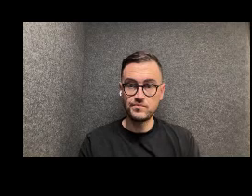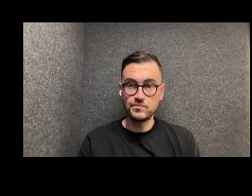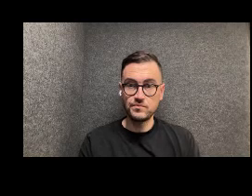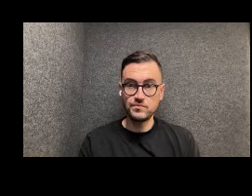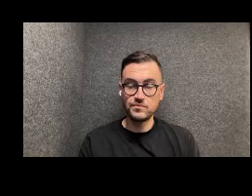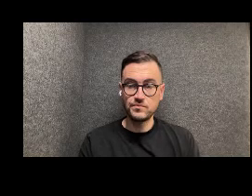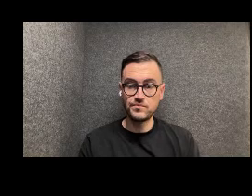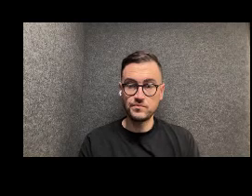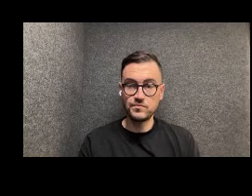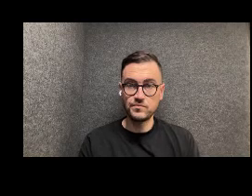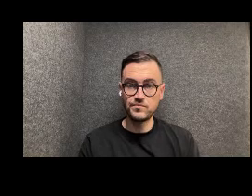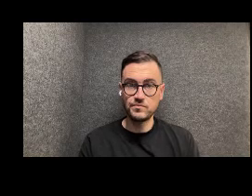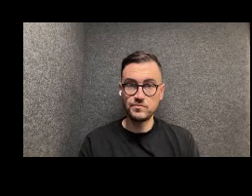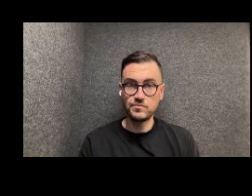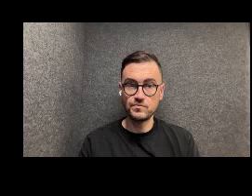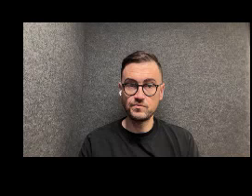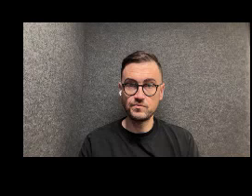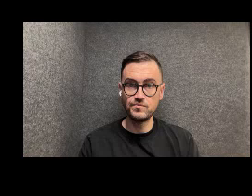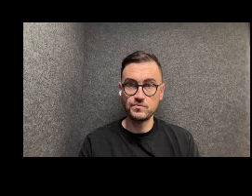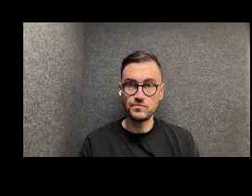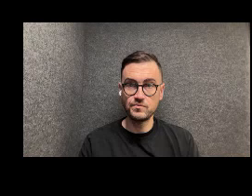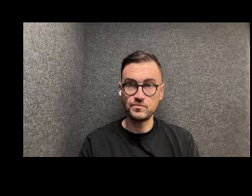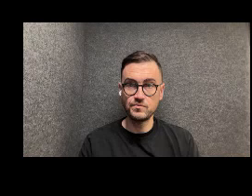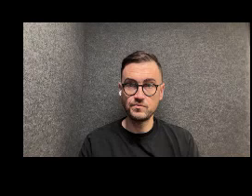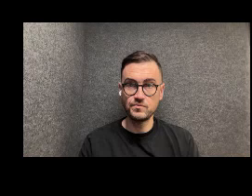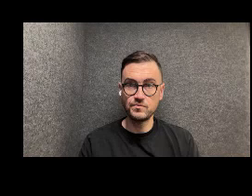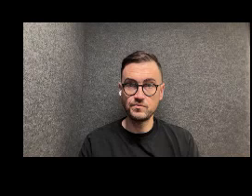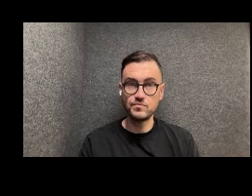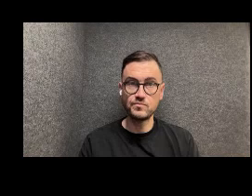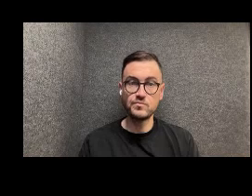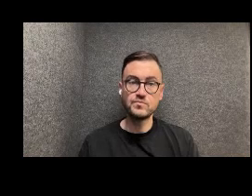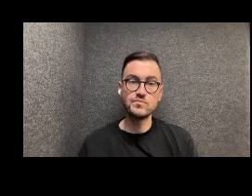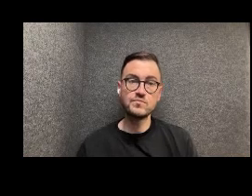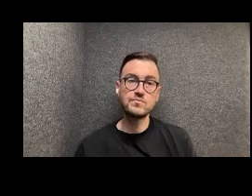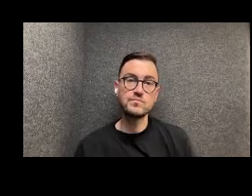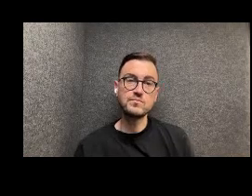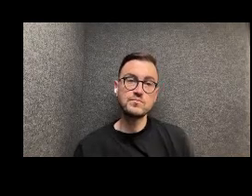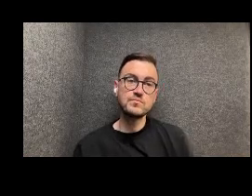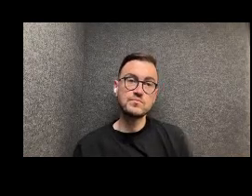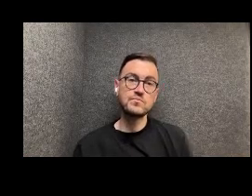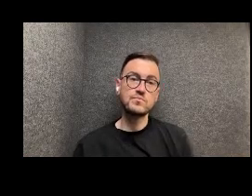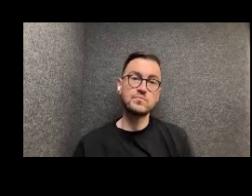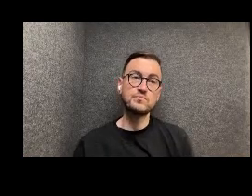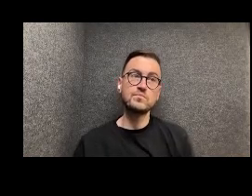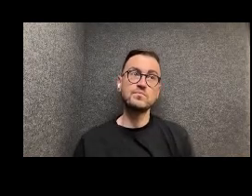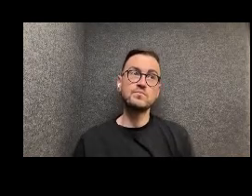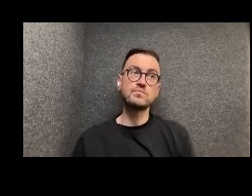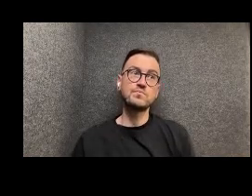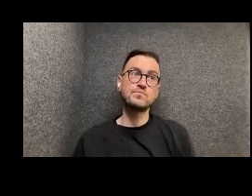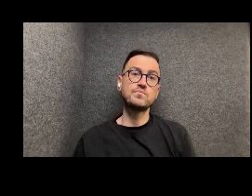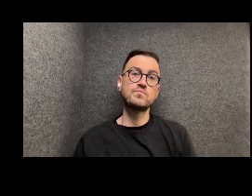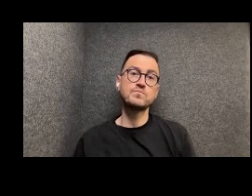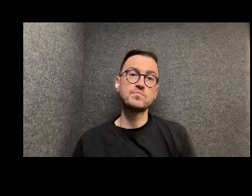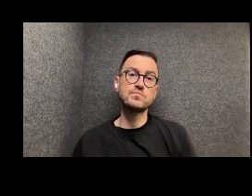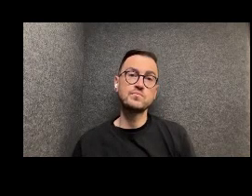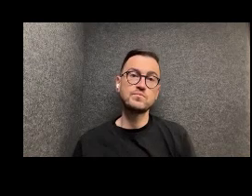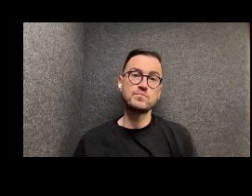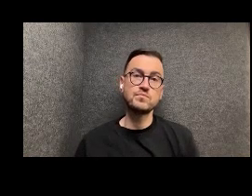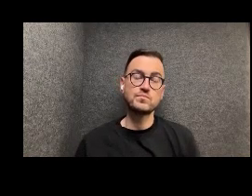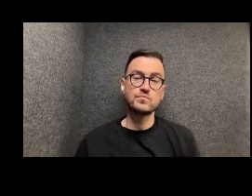42 CFR Part 2 could say that in relation to state laws,